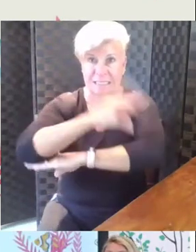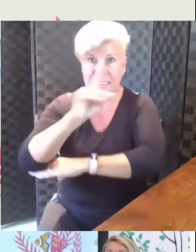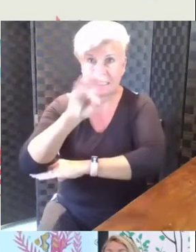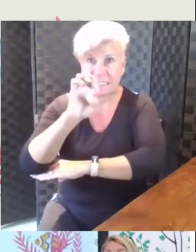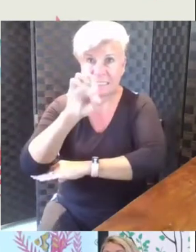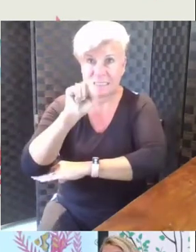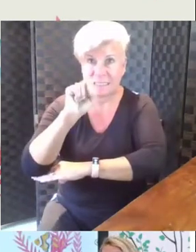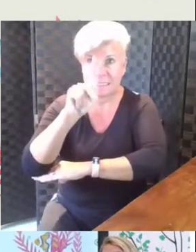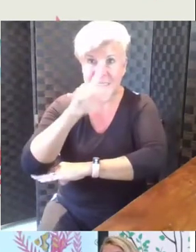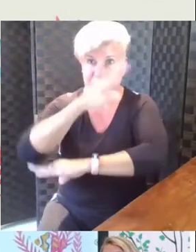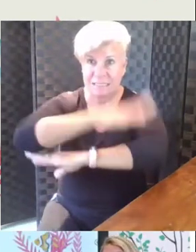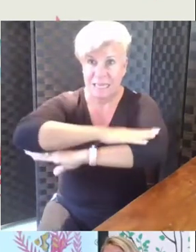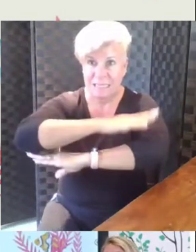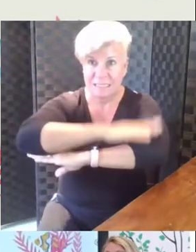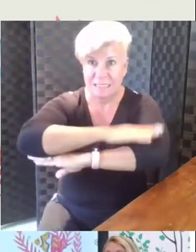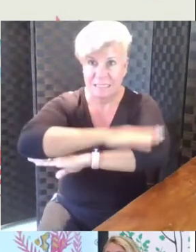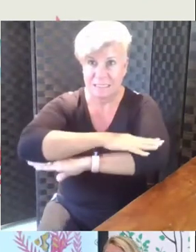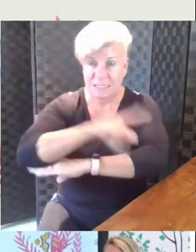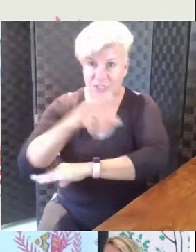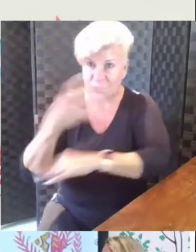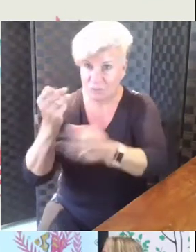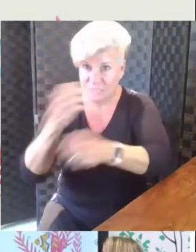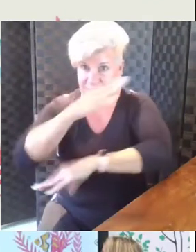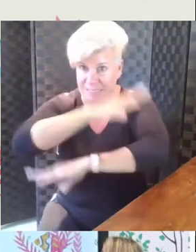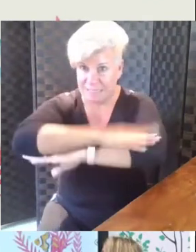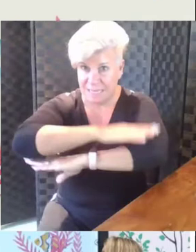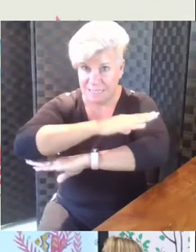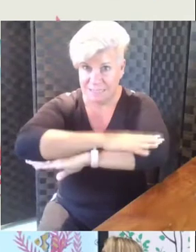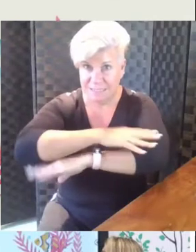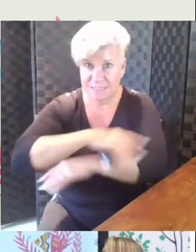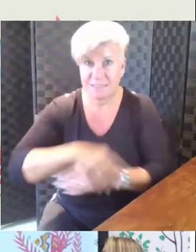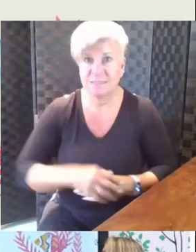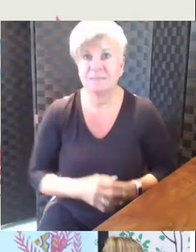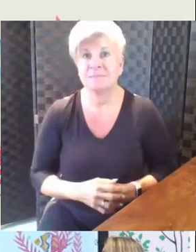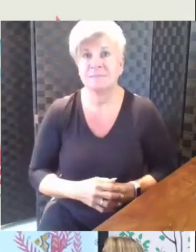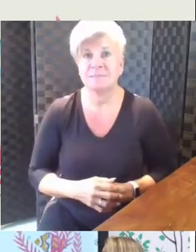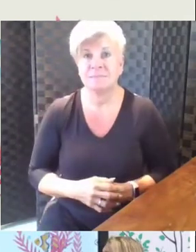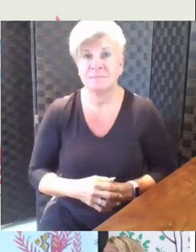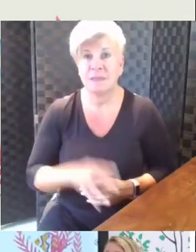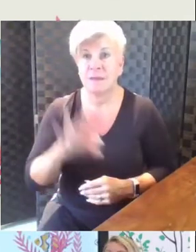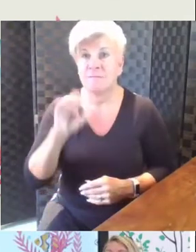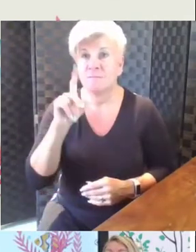Desk. Now you say it. Desk.